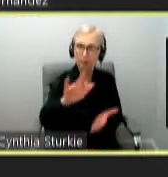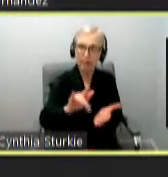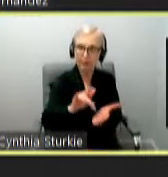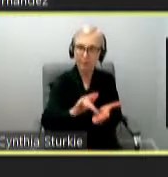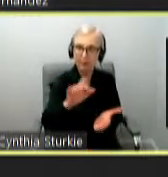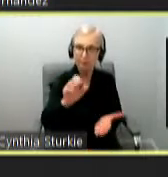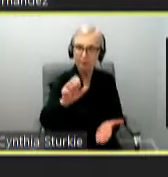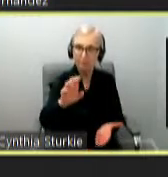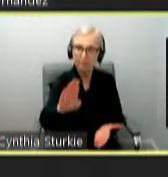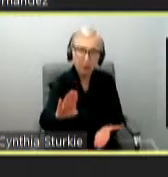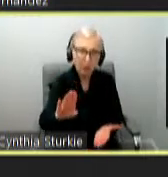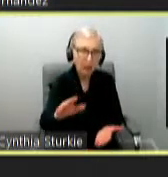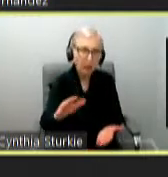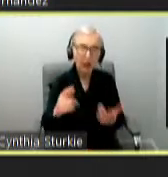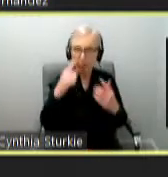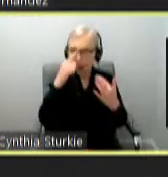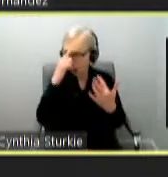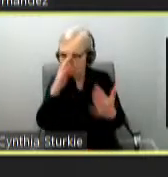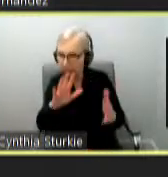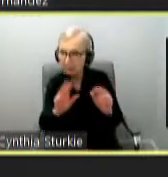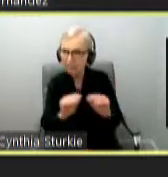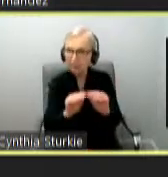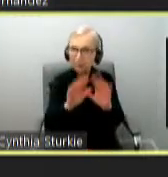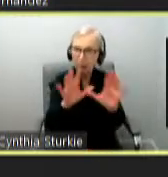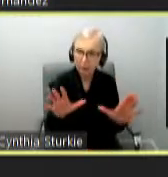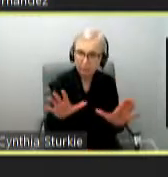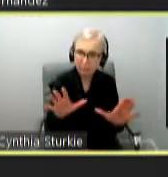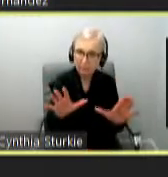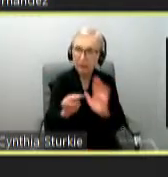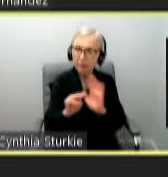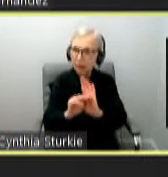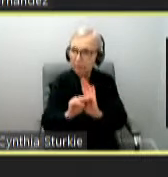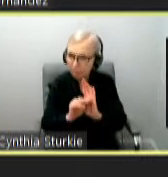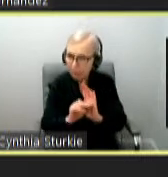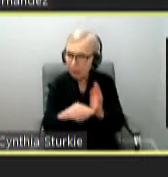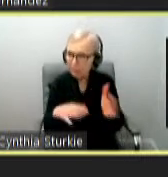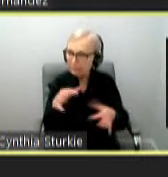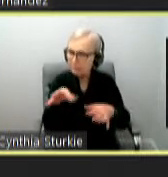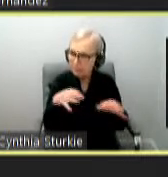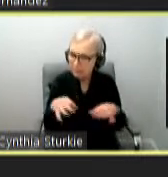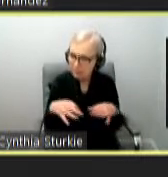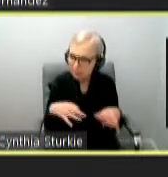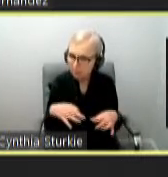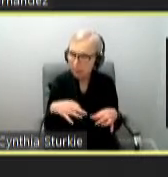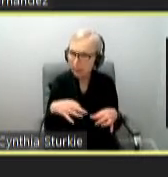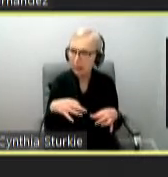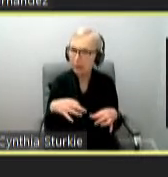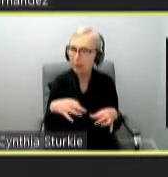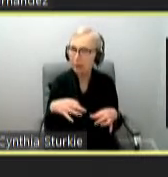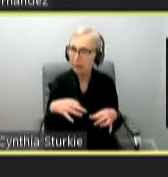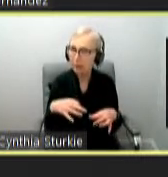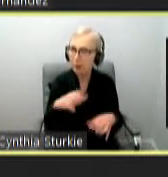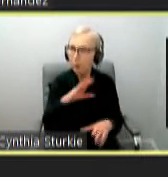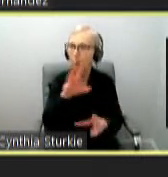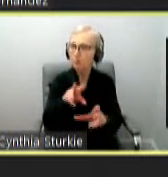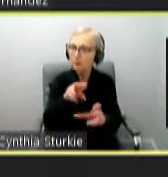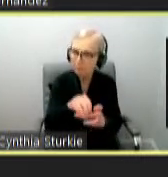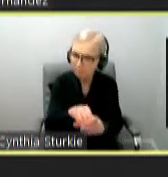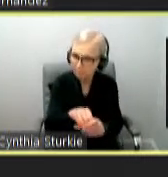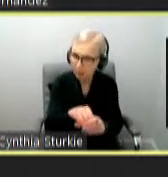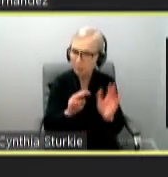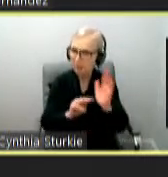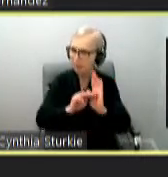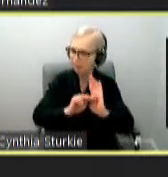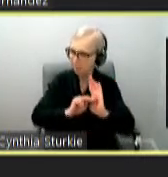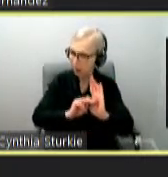mid-February. Dr. Herlihy, I'm just hoping that you could touch on that modeling report, kind of briefly explain what went into it, and